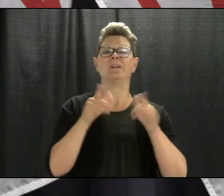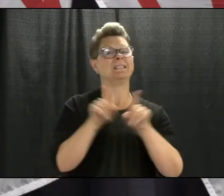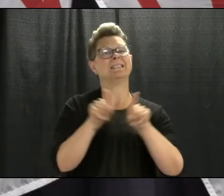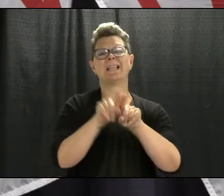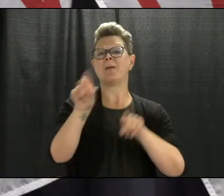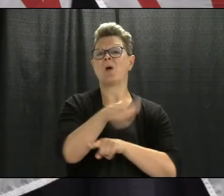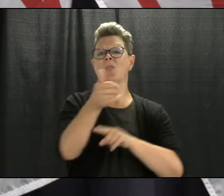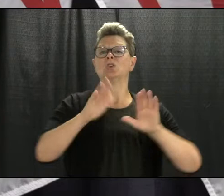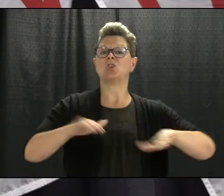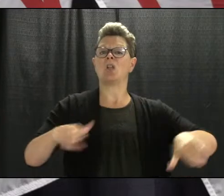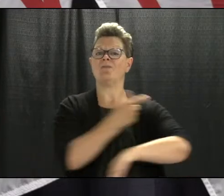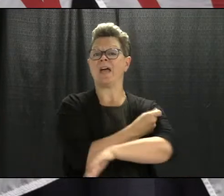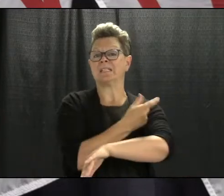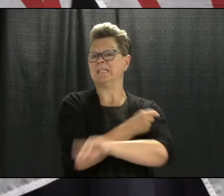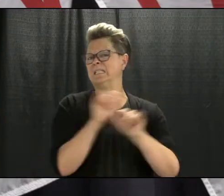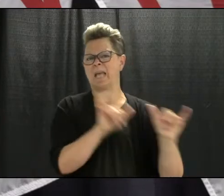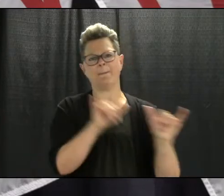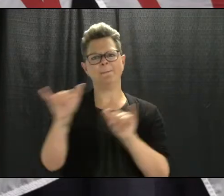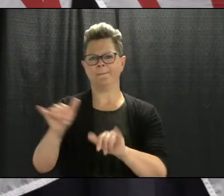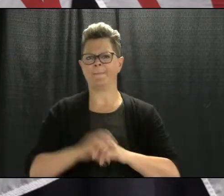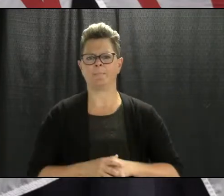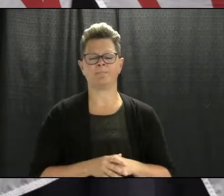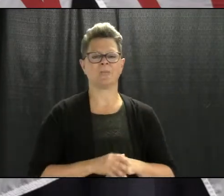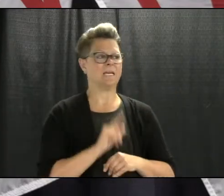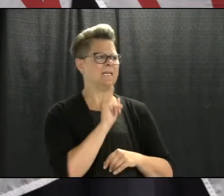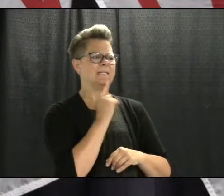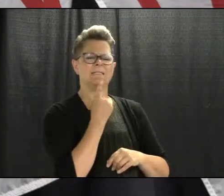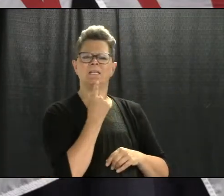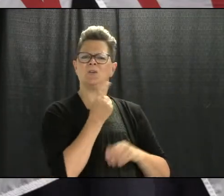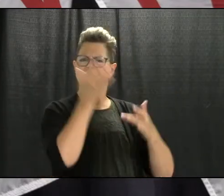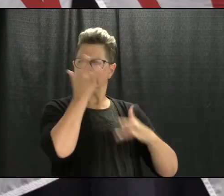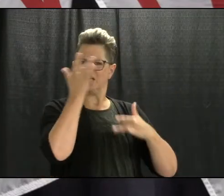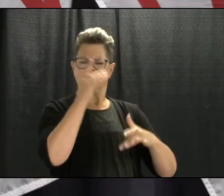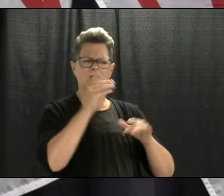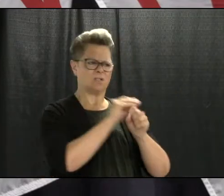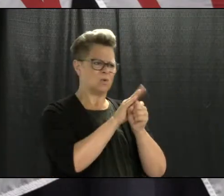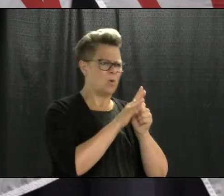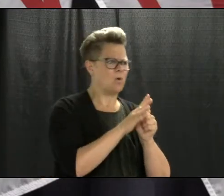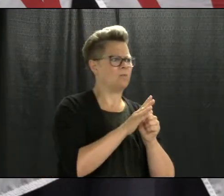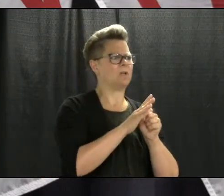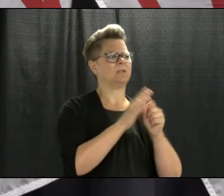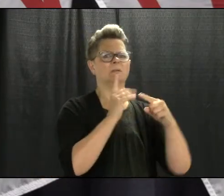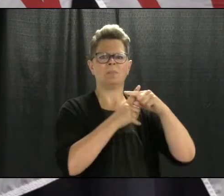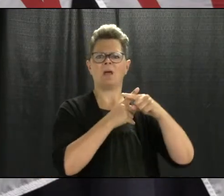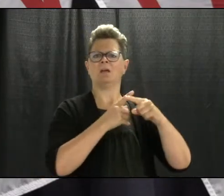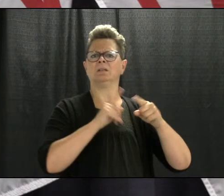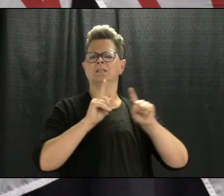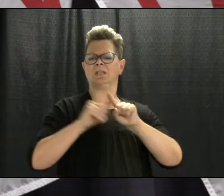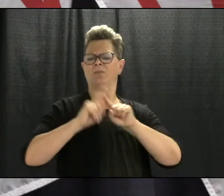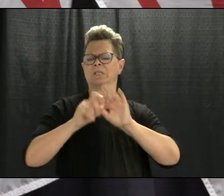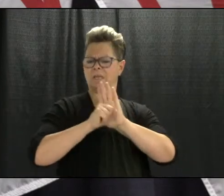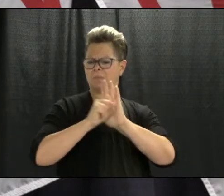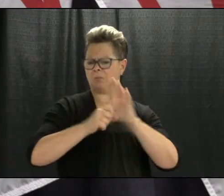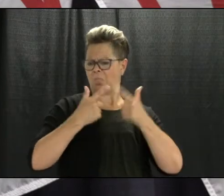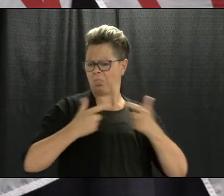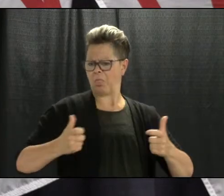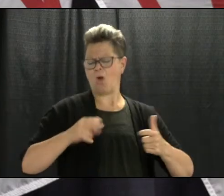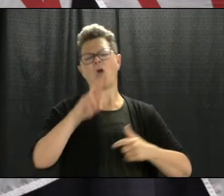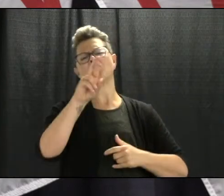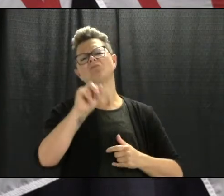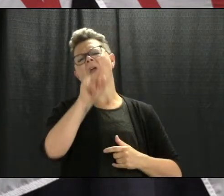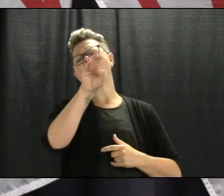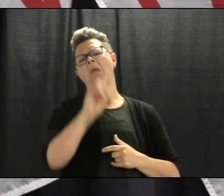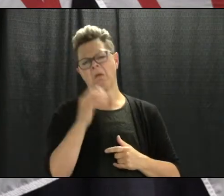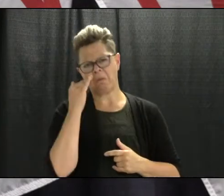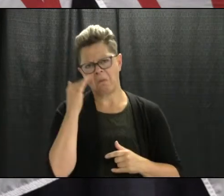vaccinations. Both serious illness from COVID-19 as well as adverse events in this age group are very rare.